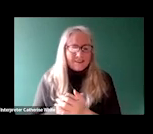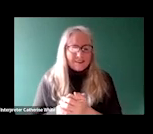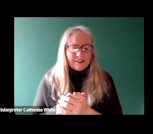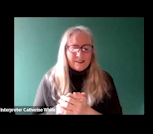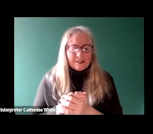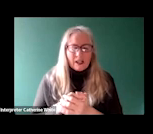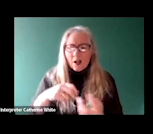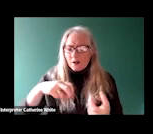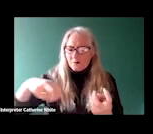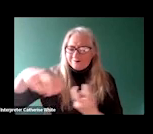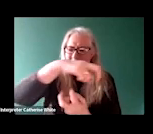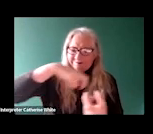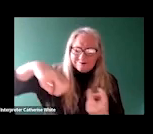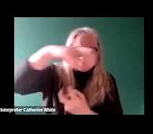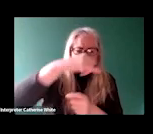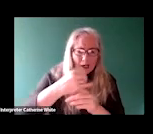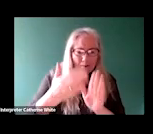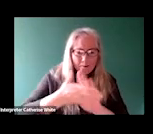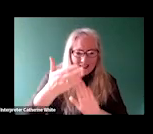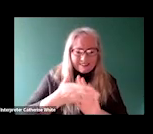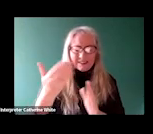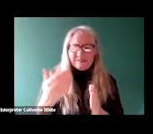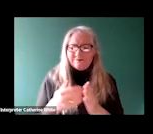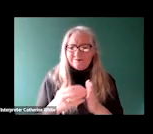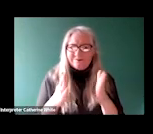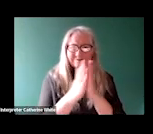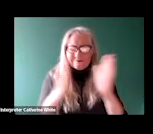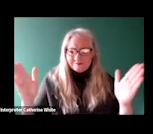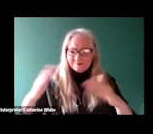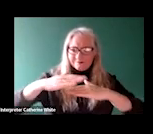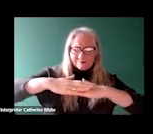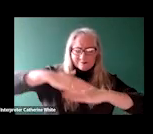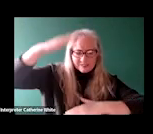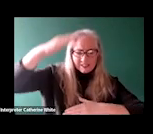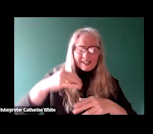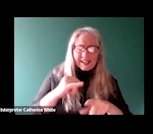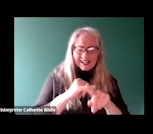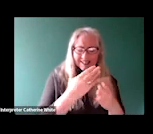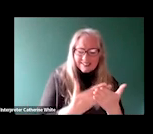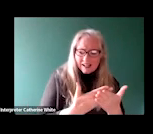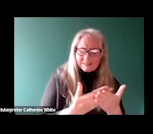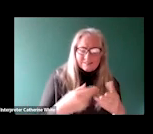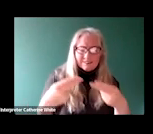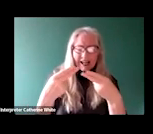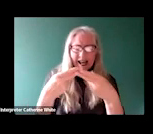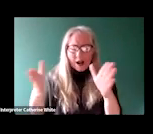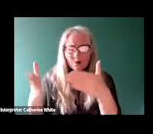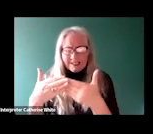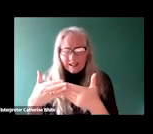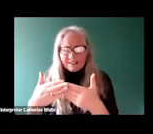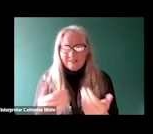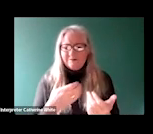circulation in buildings, vertical circulation. We start to get into specific indoor and outdoor areas, equipment and provisions,